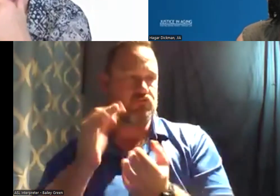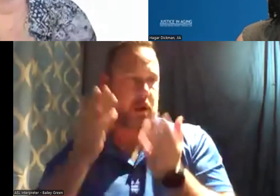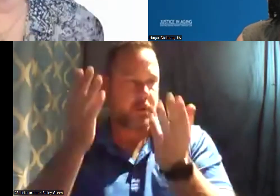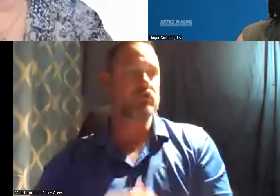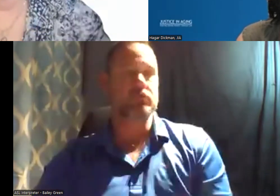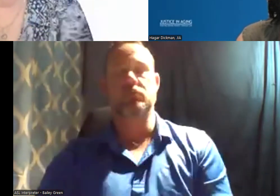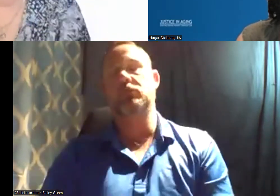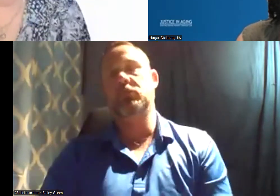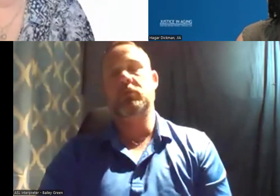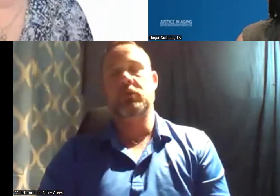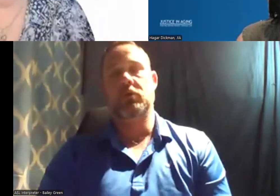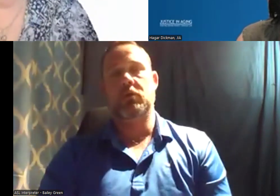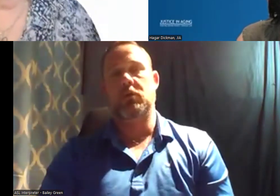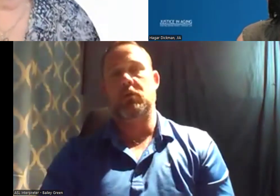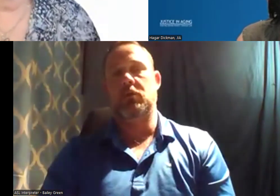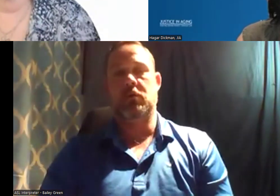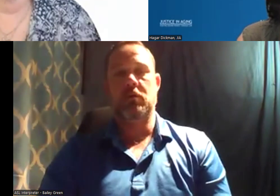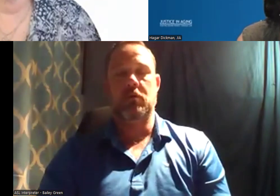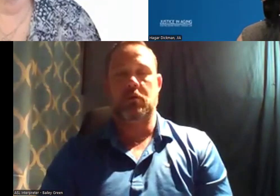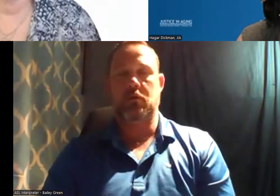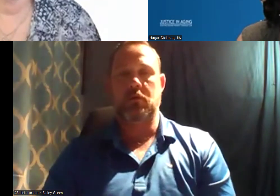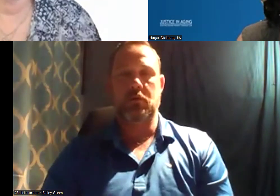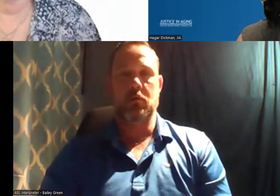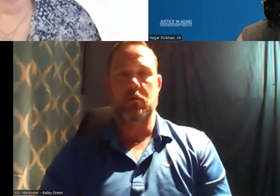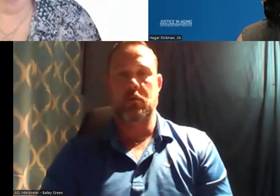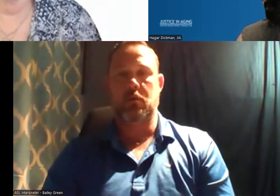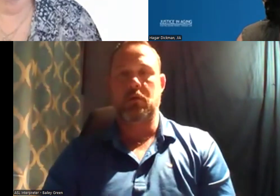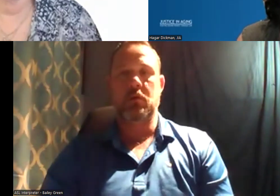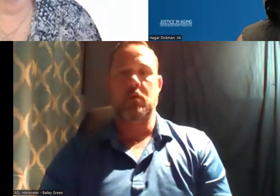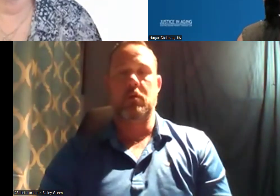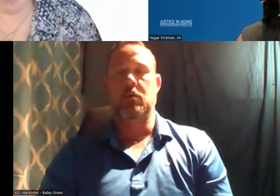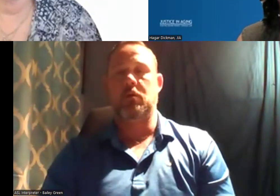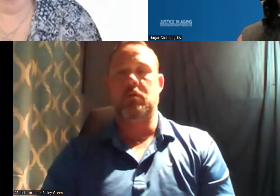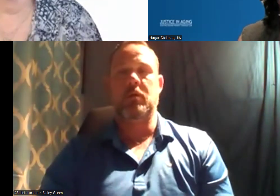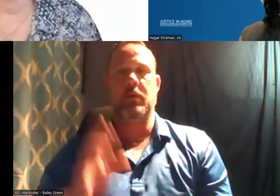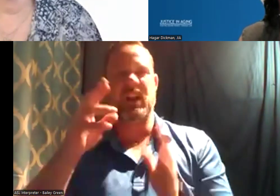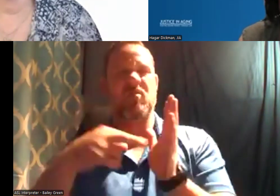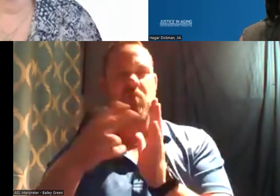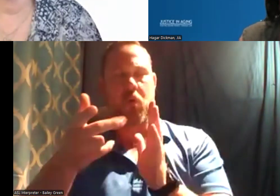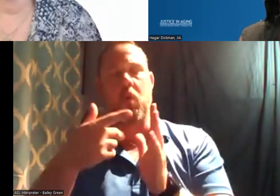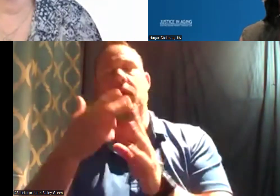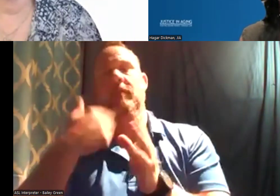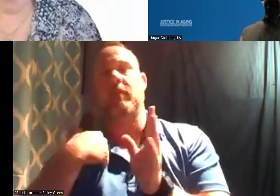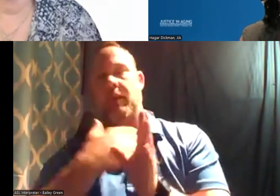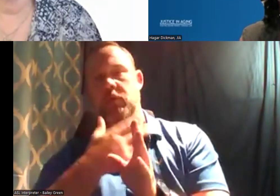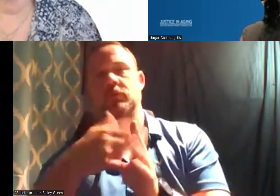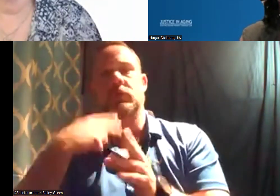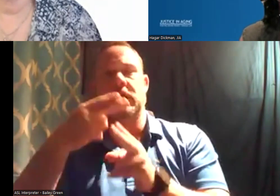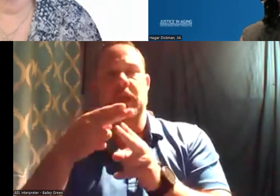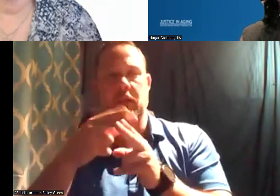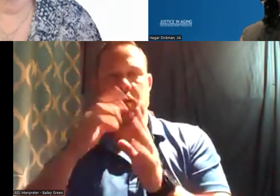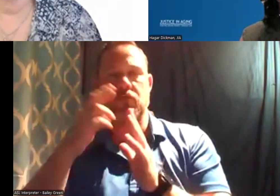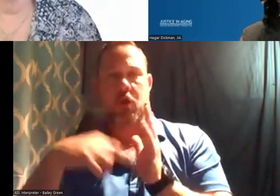recommendation? Do a roll call of members. That way we can get a yay or nay and have it on